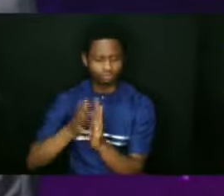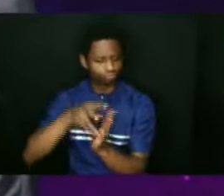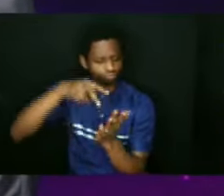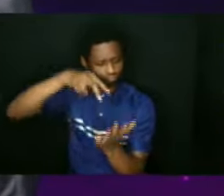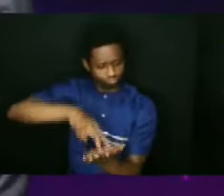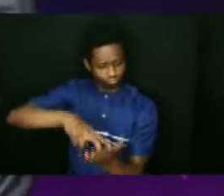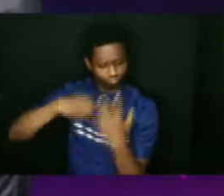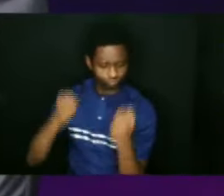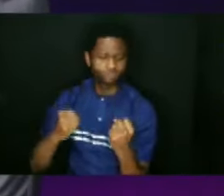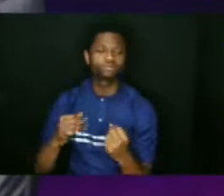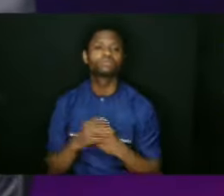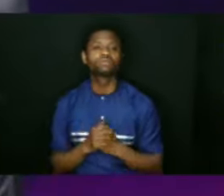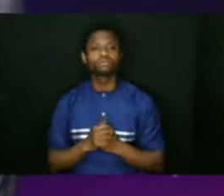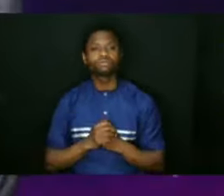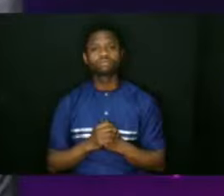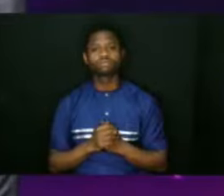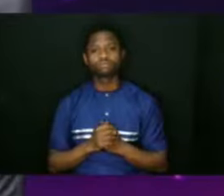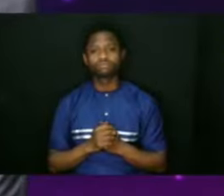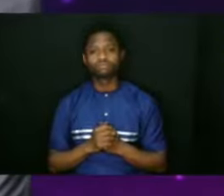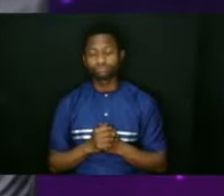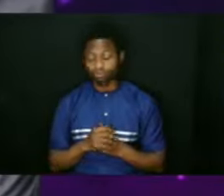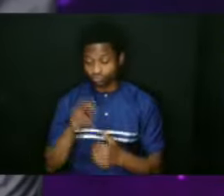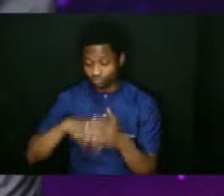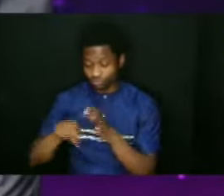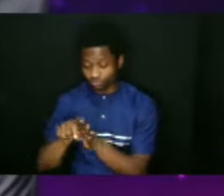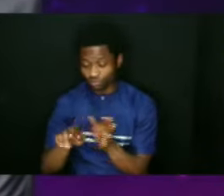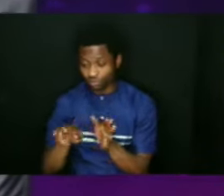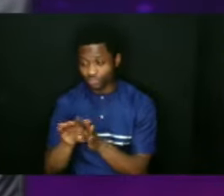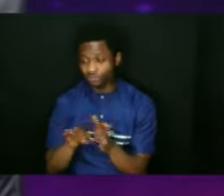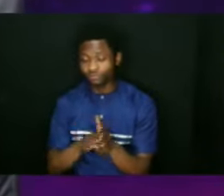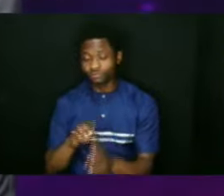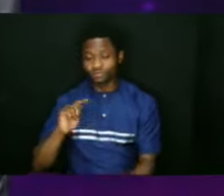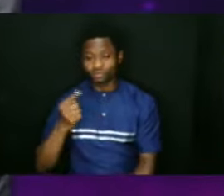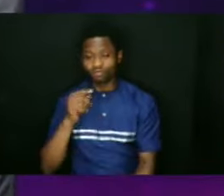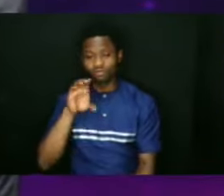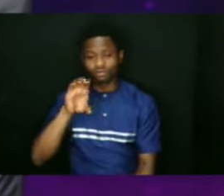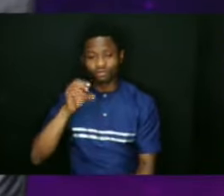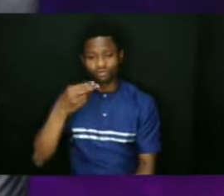transformation. According to 1 Chronicles